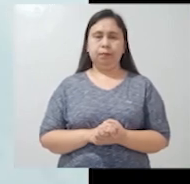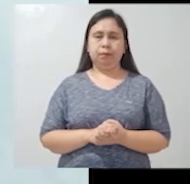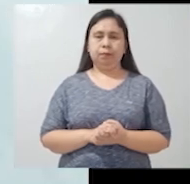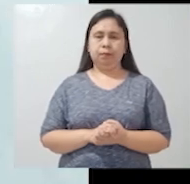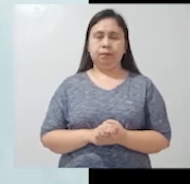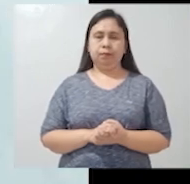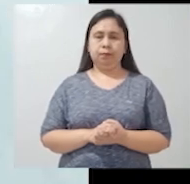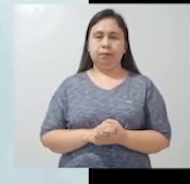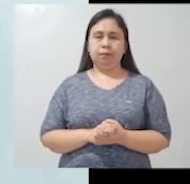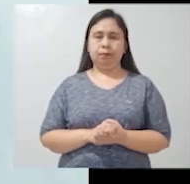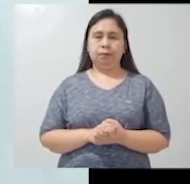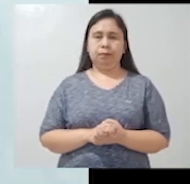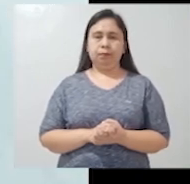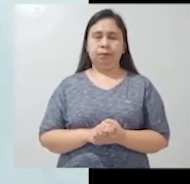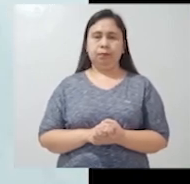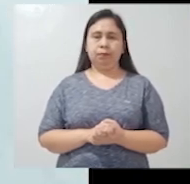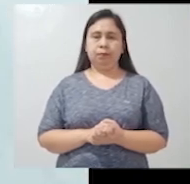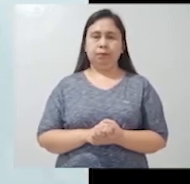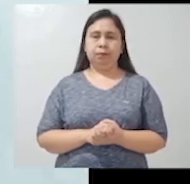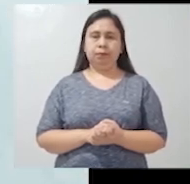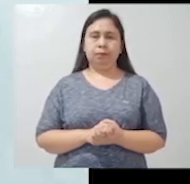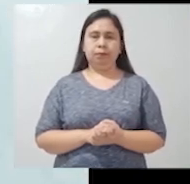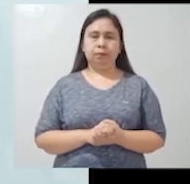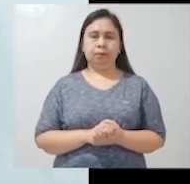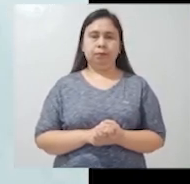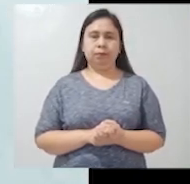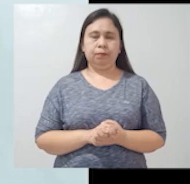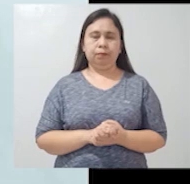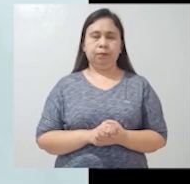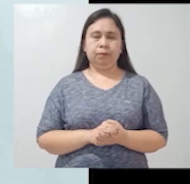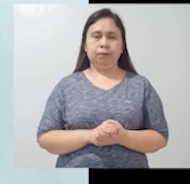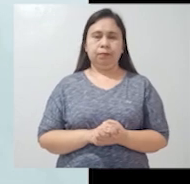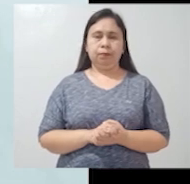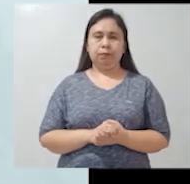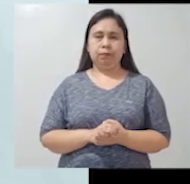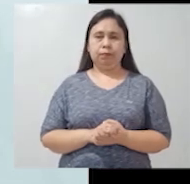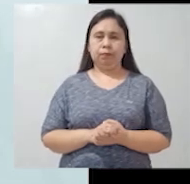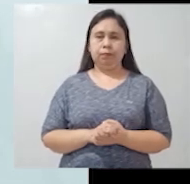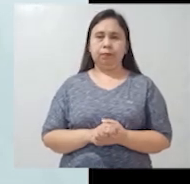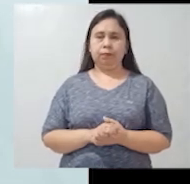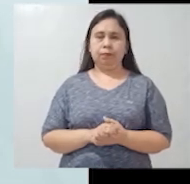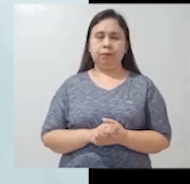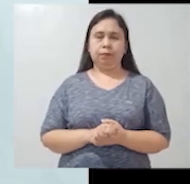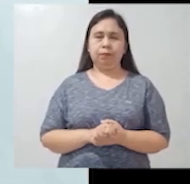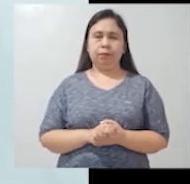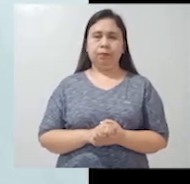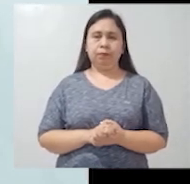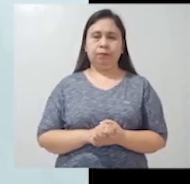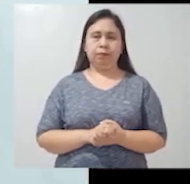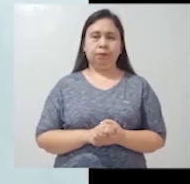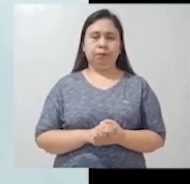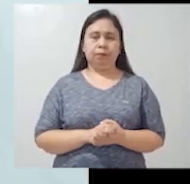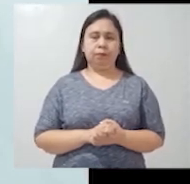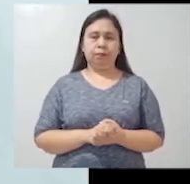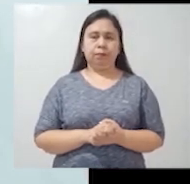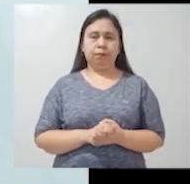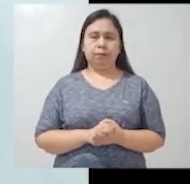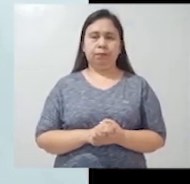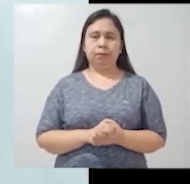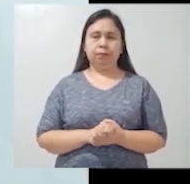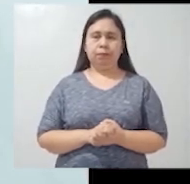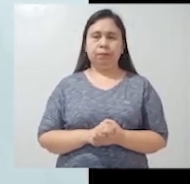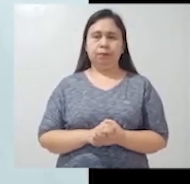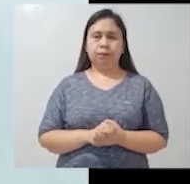The molecules of a liquid substance are quite close to each other, but have a